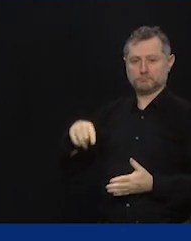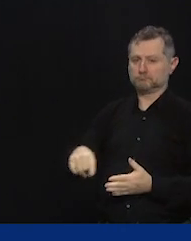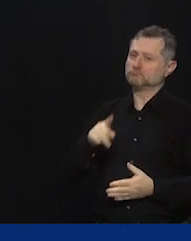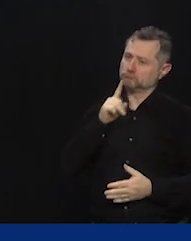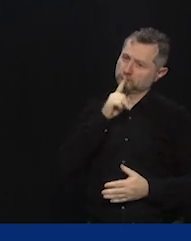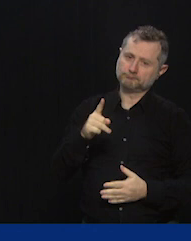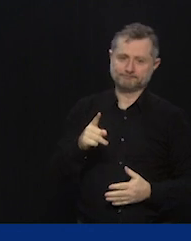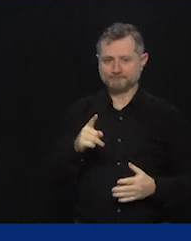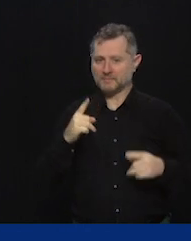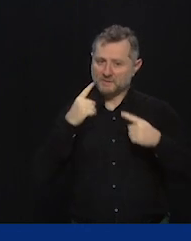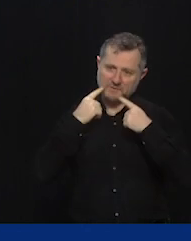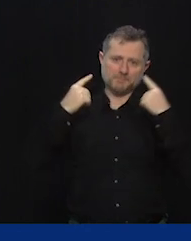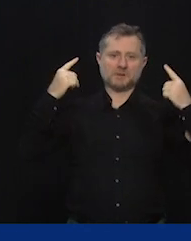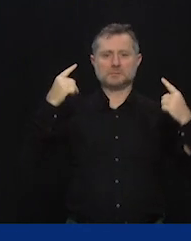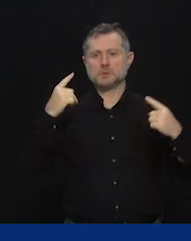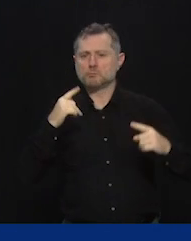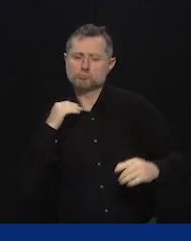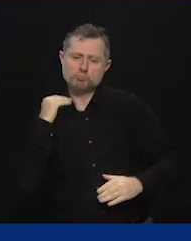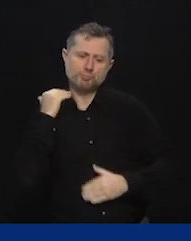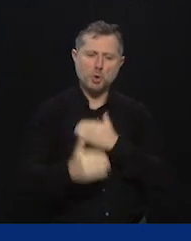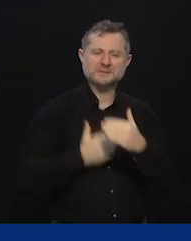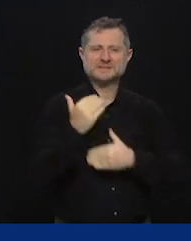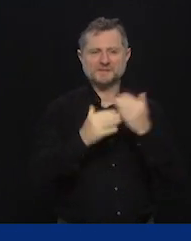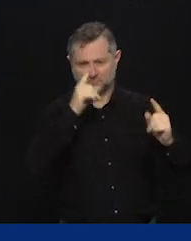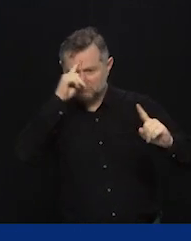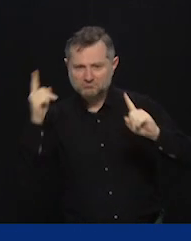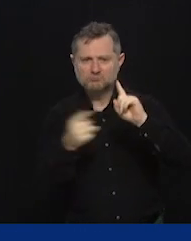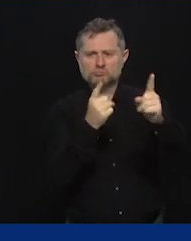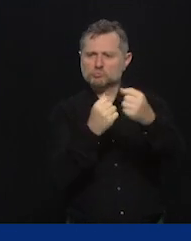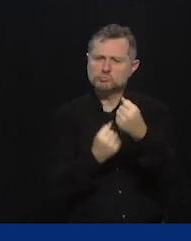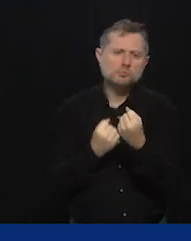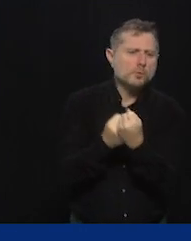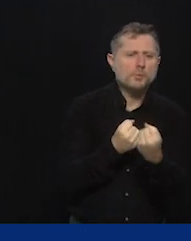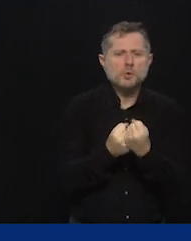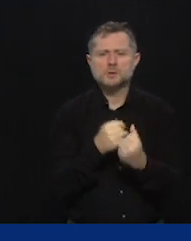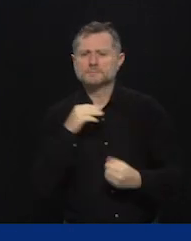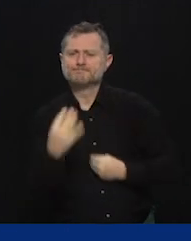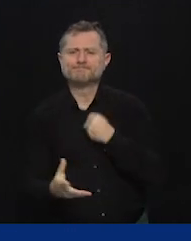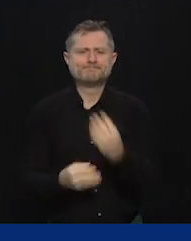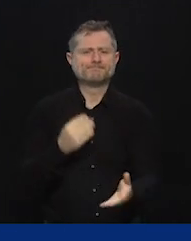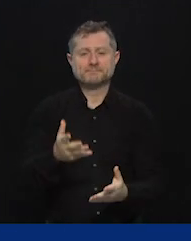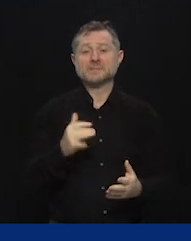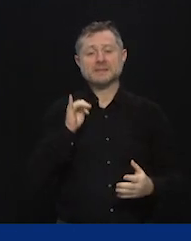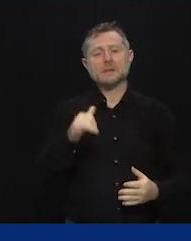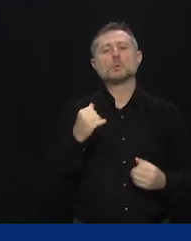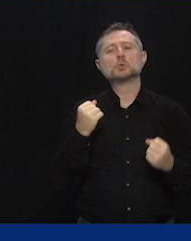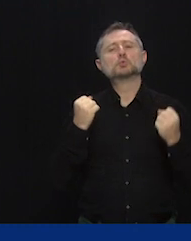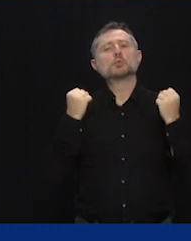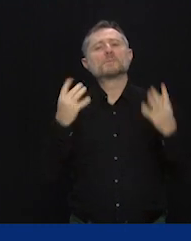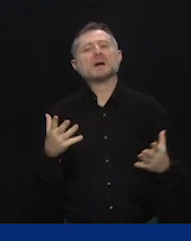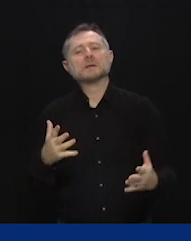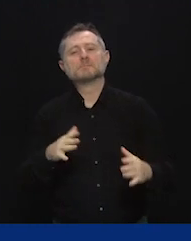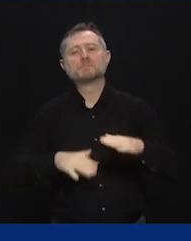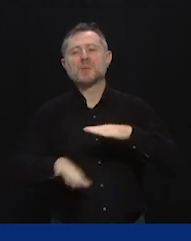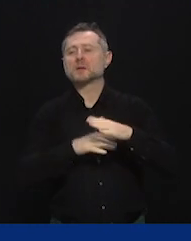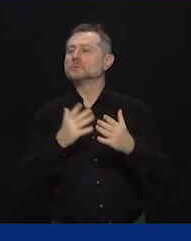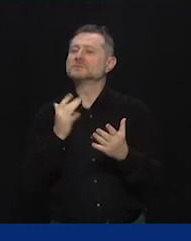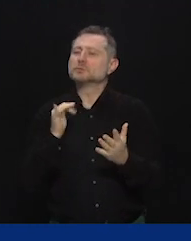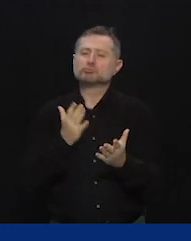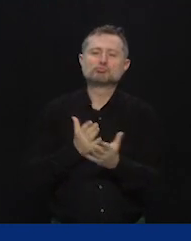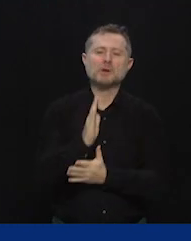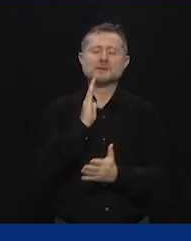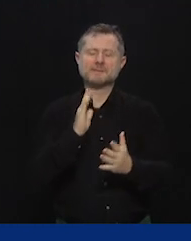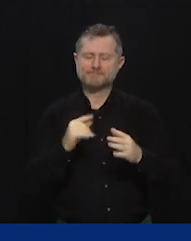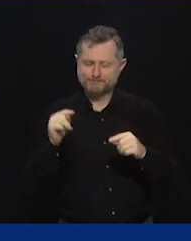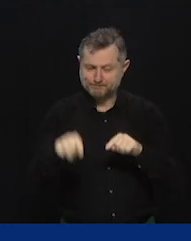values, who we fight for, who we stand up for, and why we are the birthplace of so many basic rights. And I'm here to declare